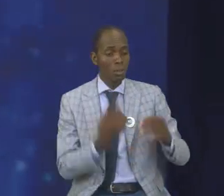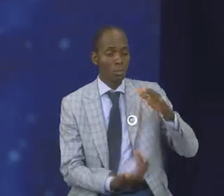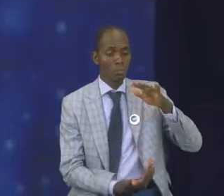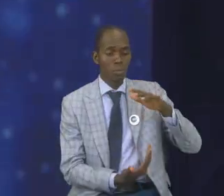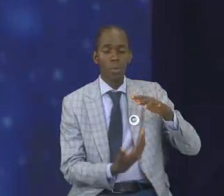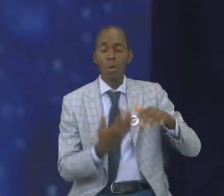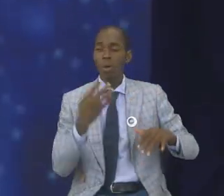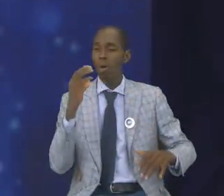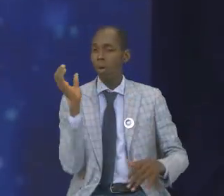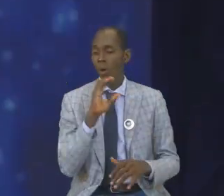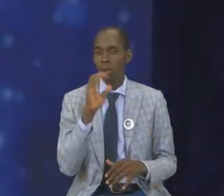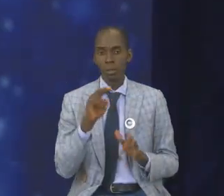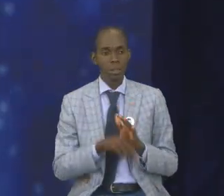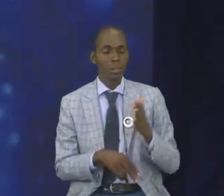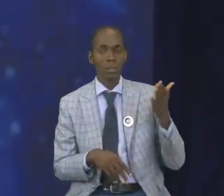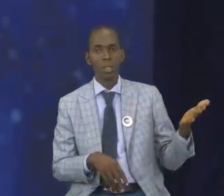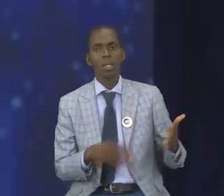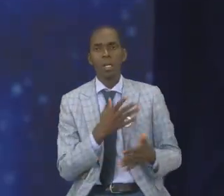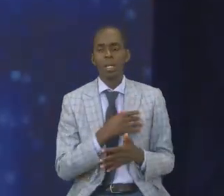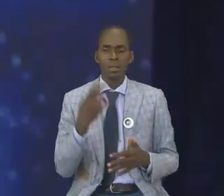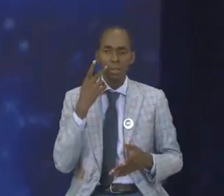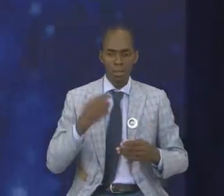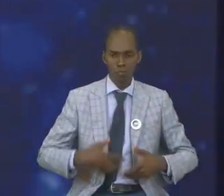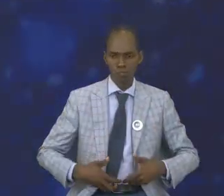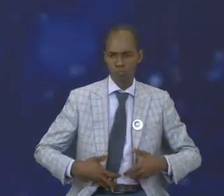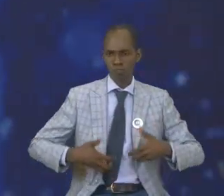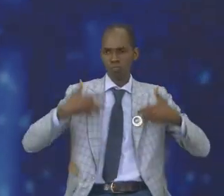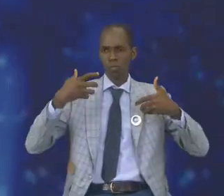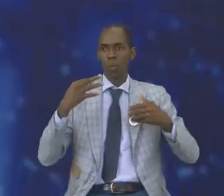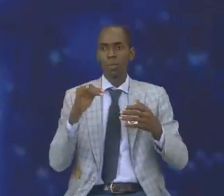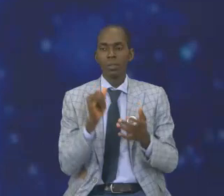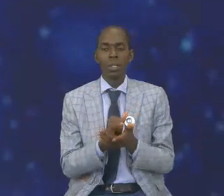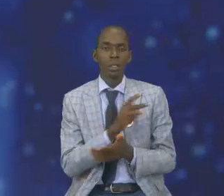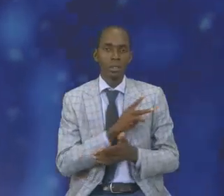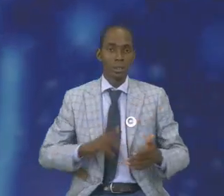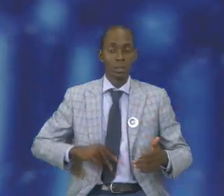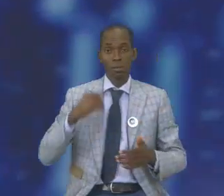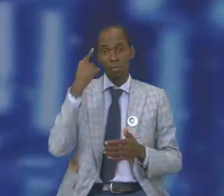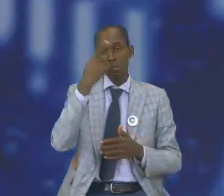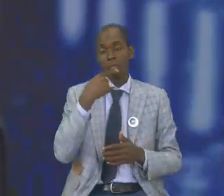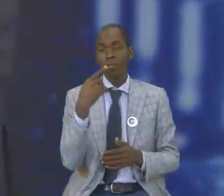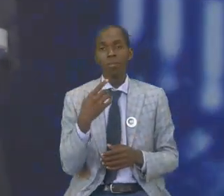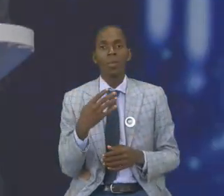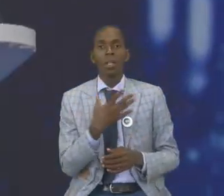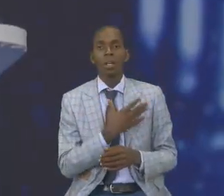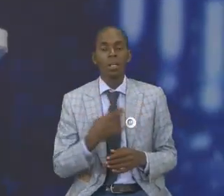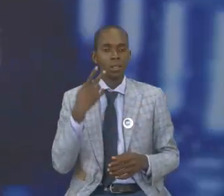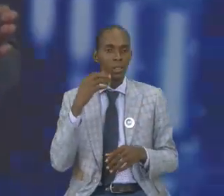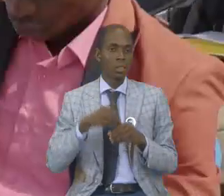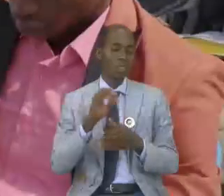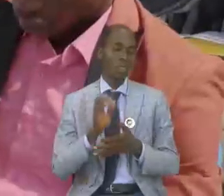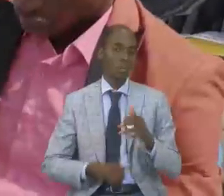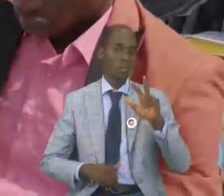see everything. And they see the fury of that Nebuchadnezzar. Look at chapter 3. I'm reading from verse